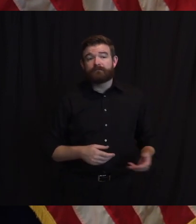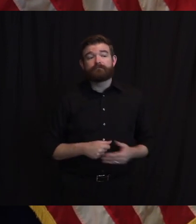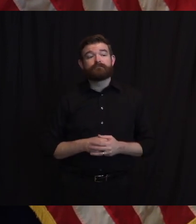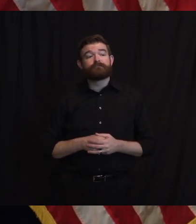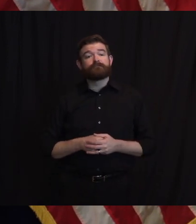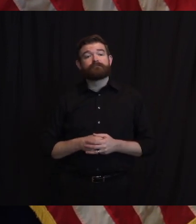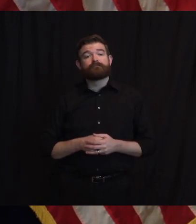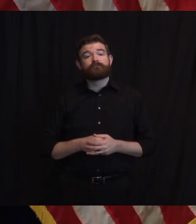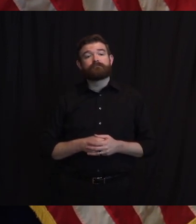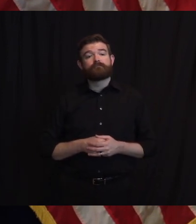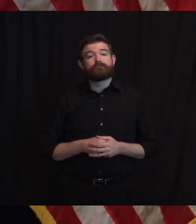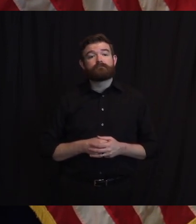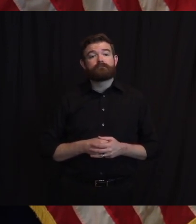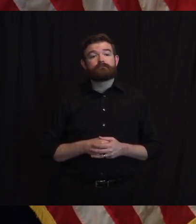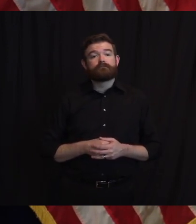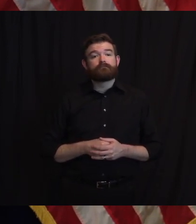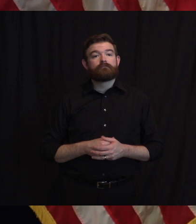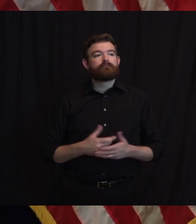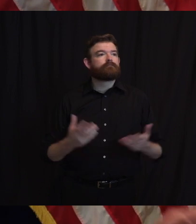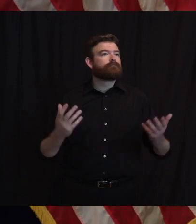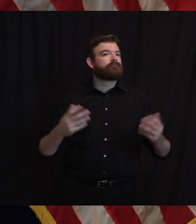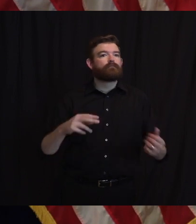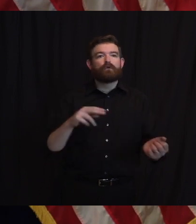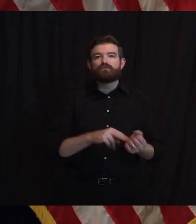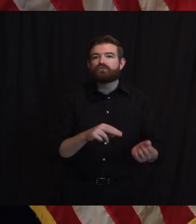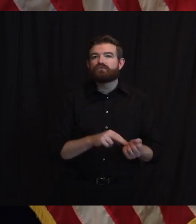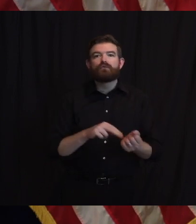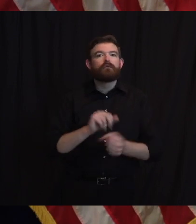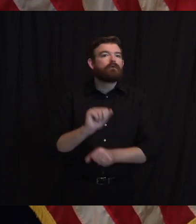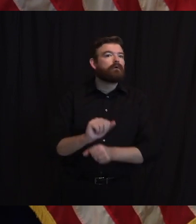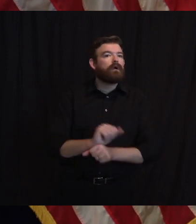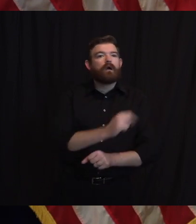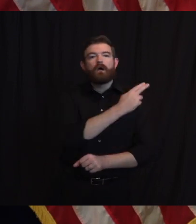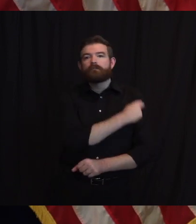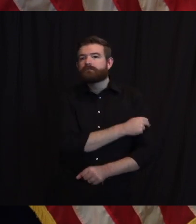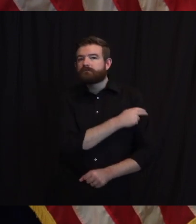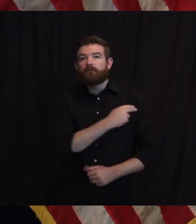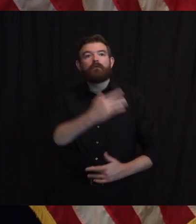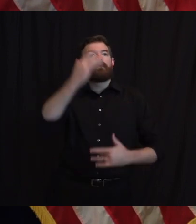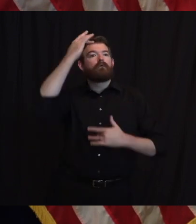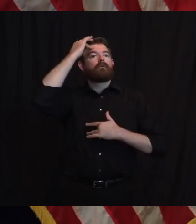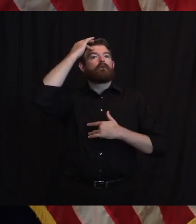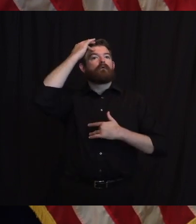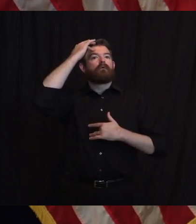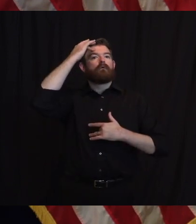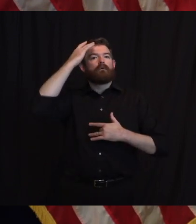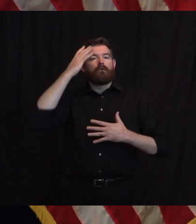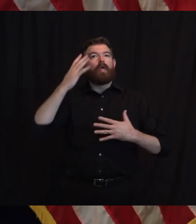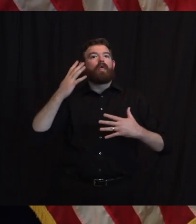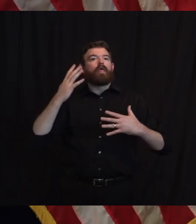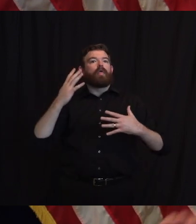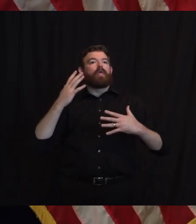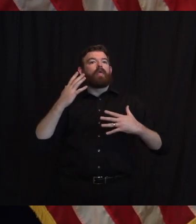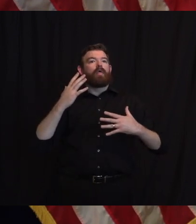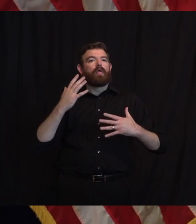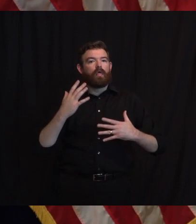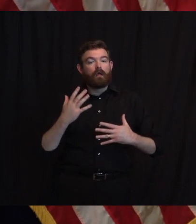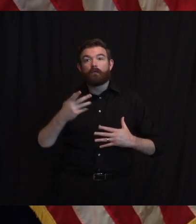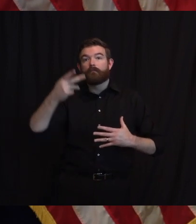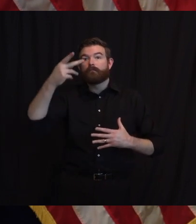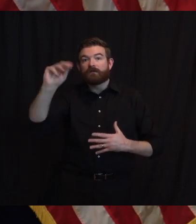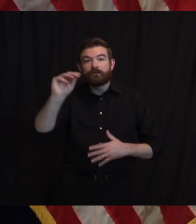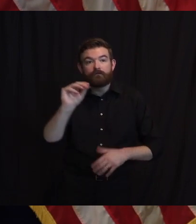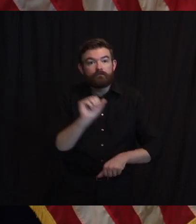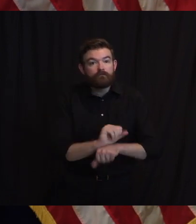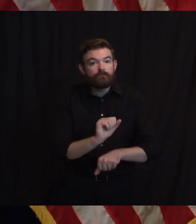laying their life on the line, nurses in hospitals, doctors in hospitals, postal workers. Amen. Matt, you wanted to